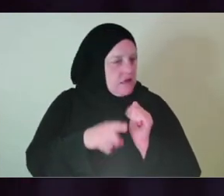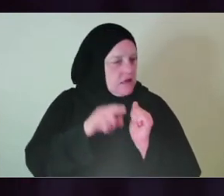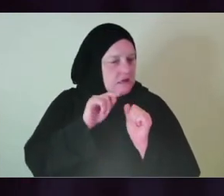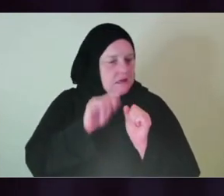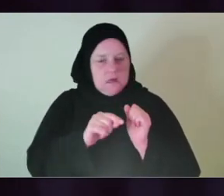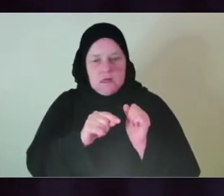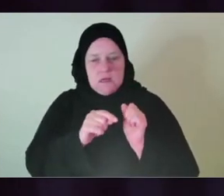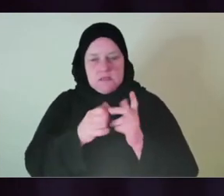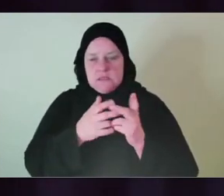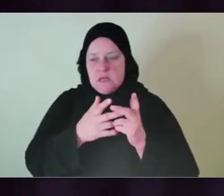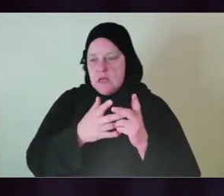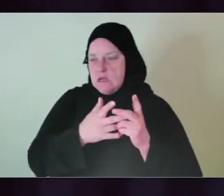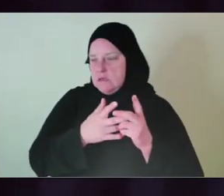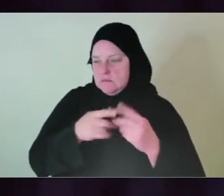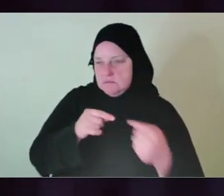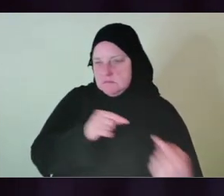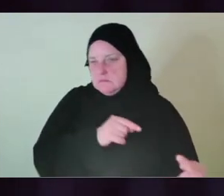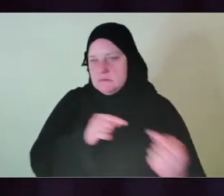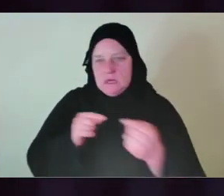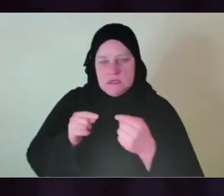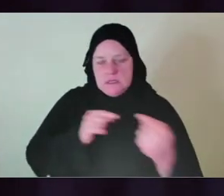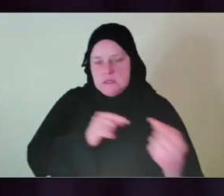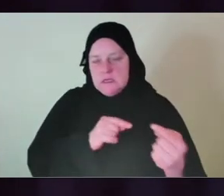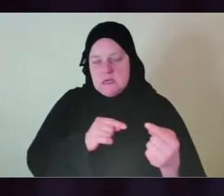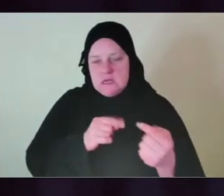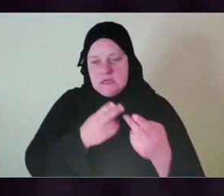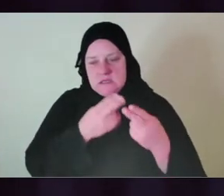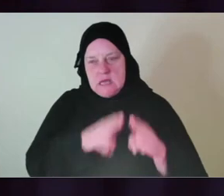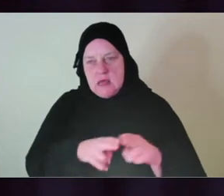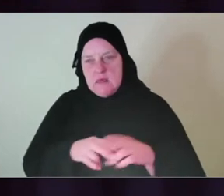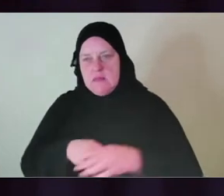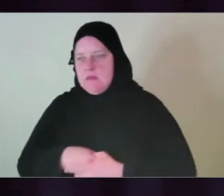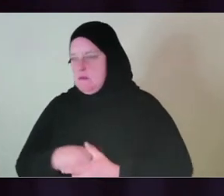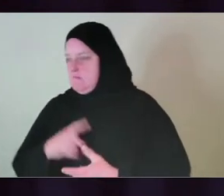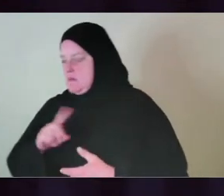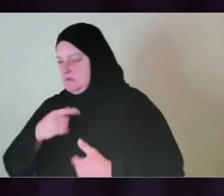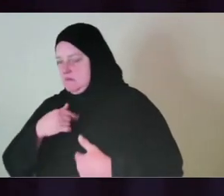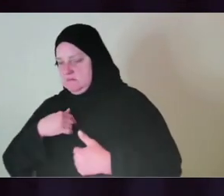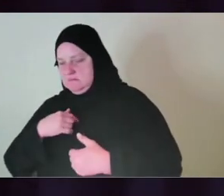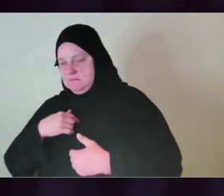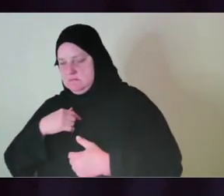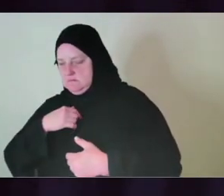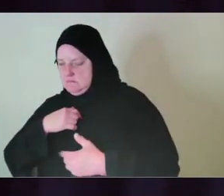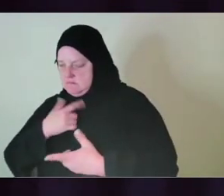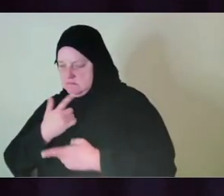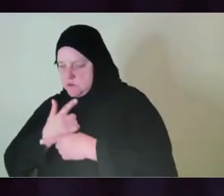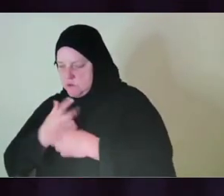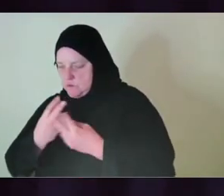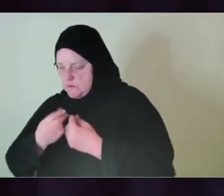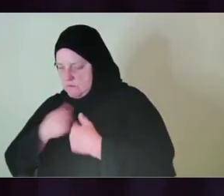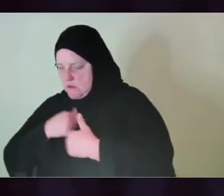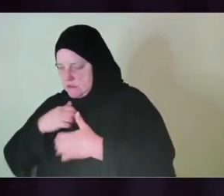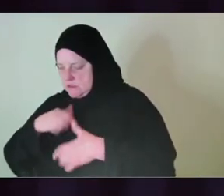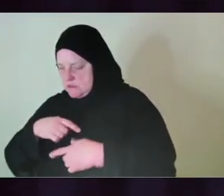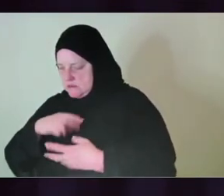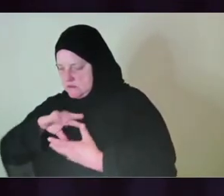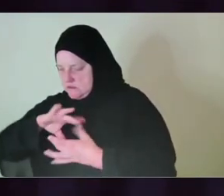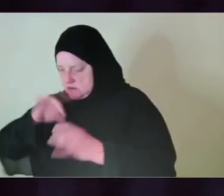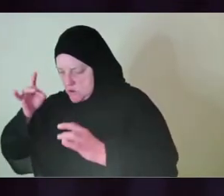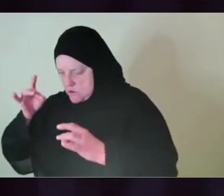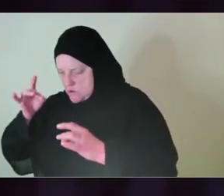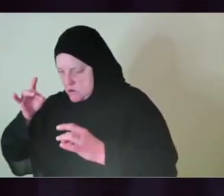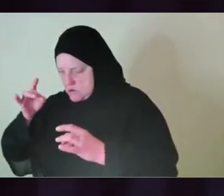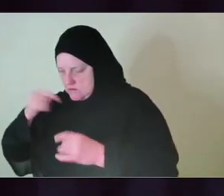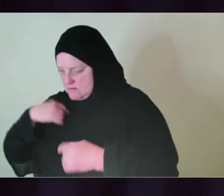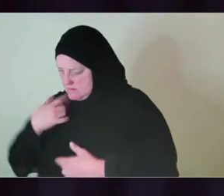He's talking to his soul now. I swear upon Allah that this is not in accordance with the dictates, with